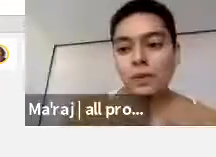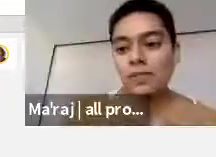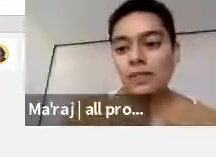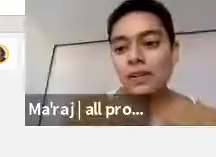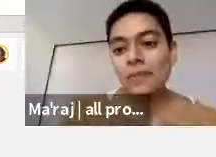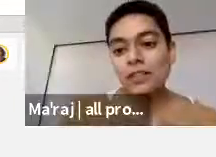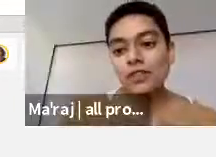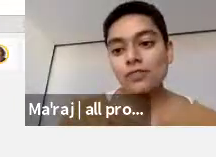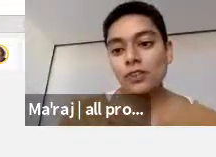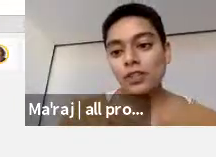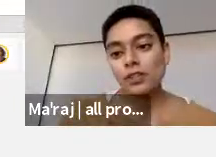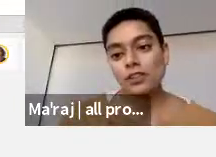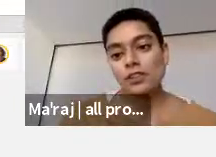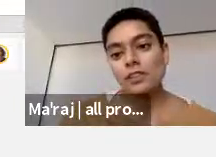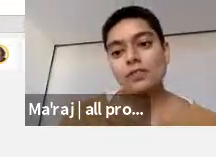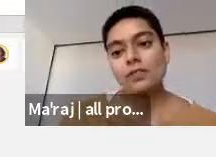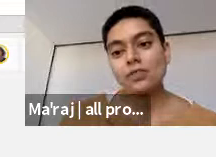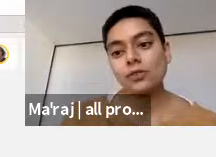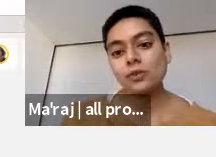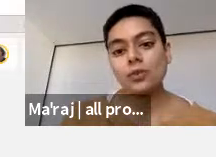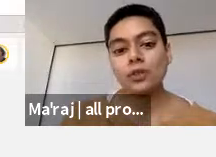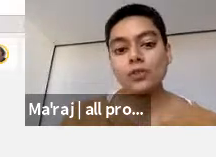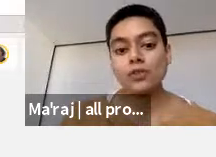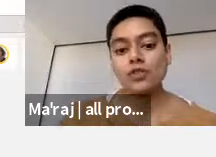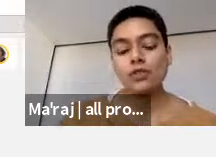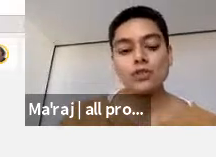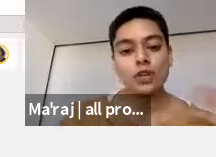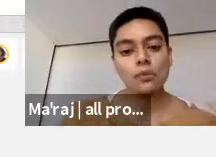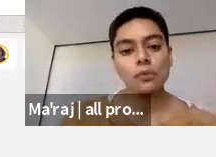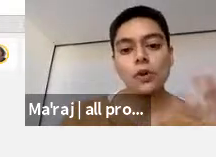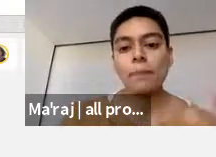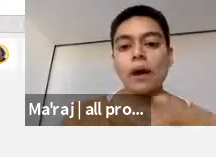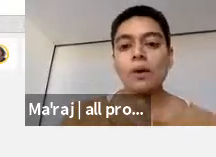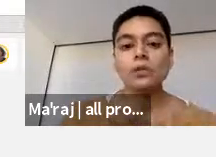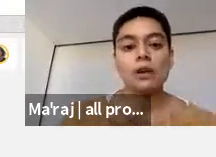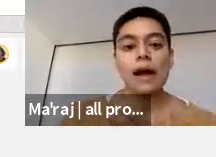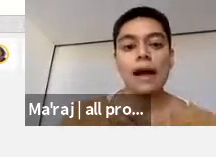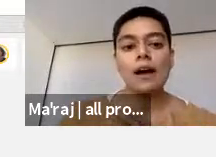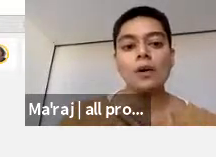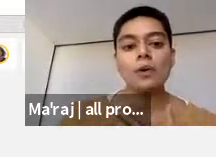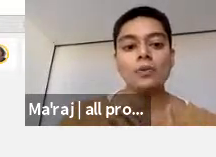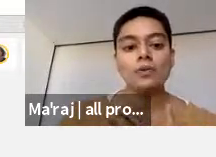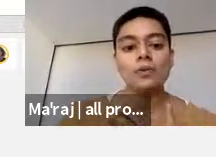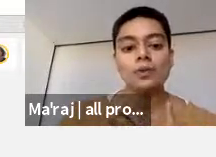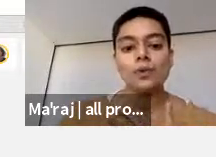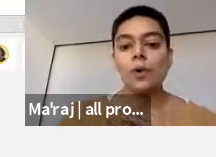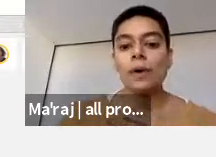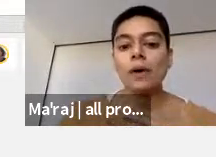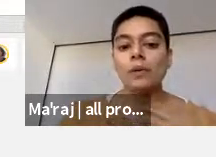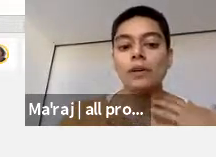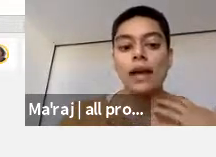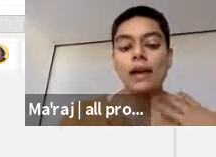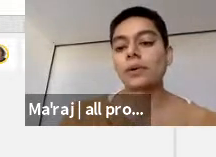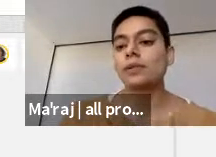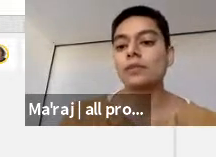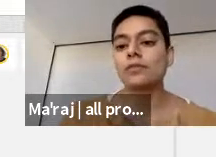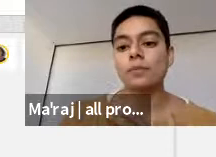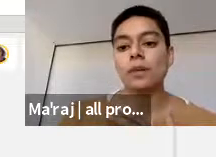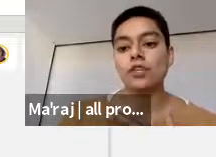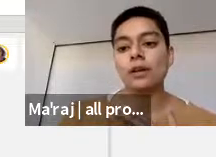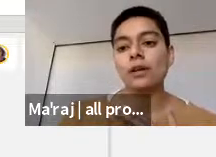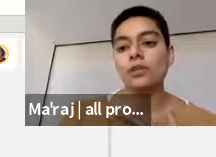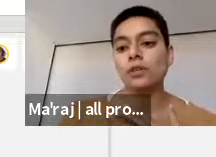Thank you, Weslynne. I'm actually very curious as to, could you share more about how you go about gathering